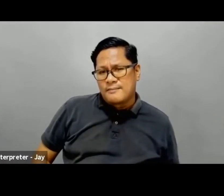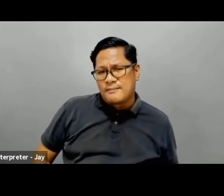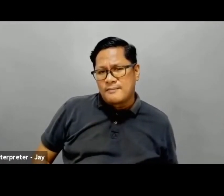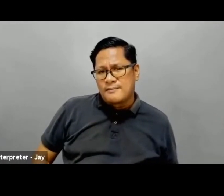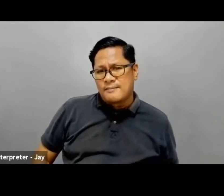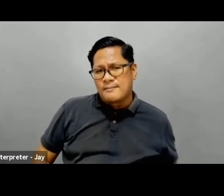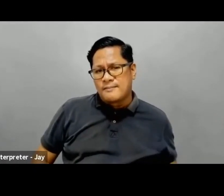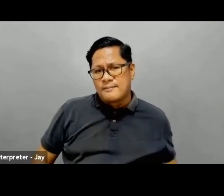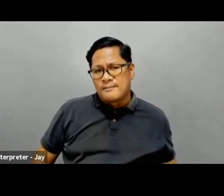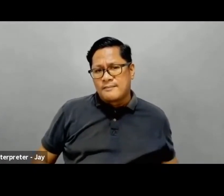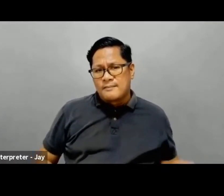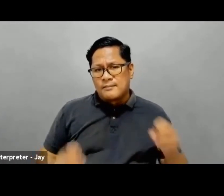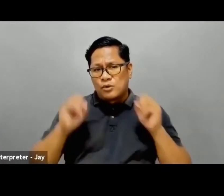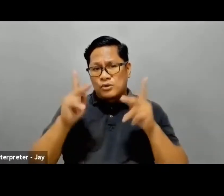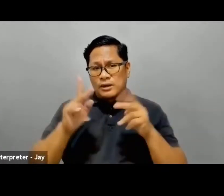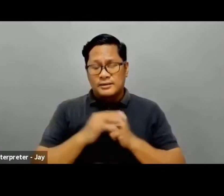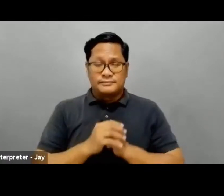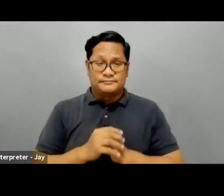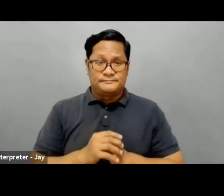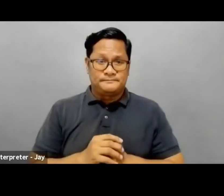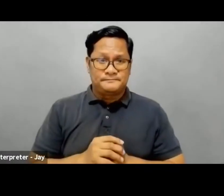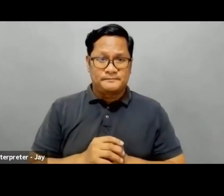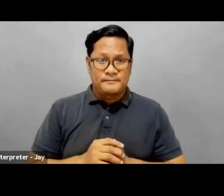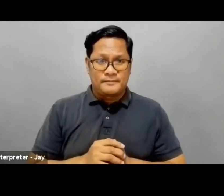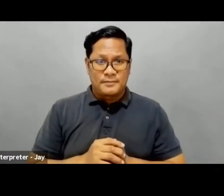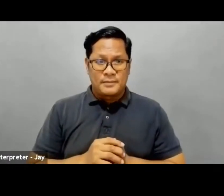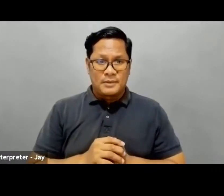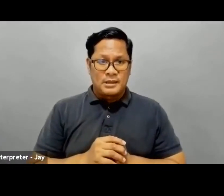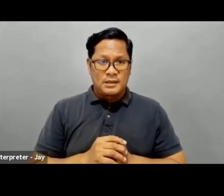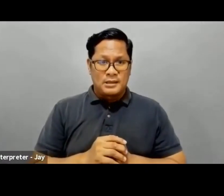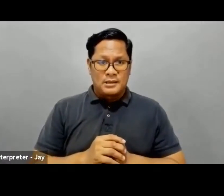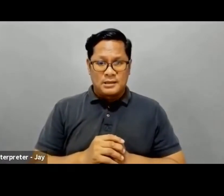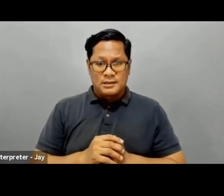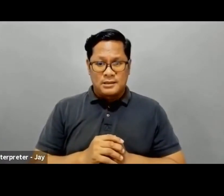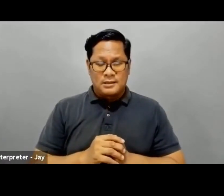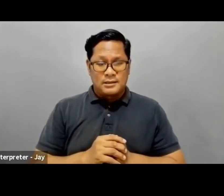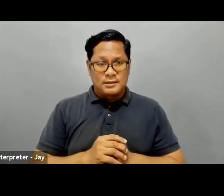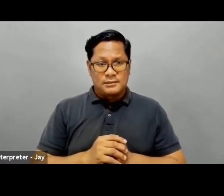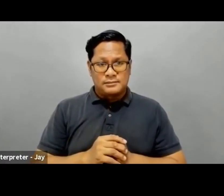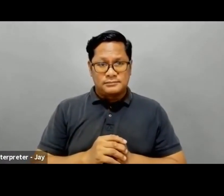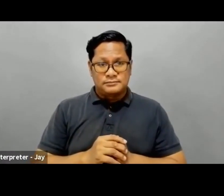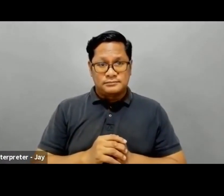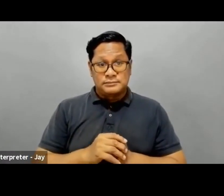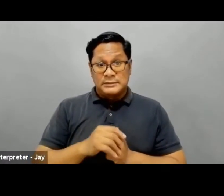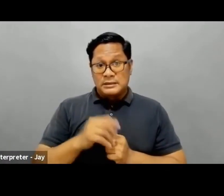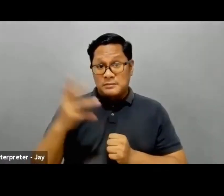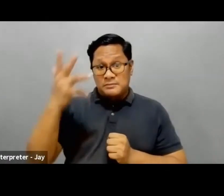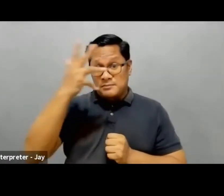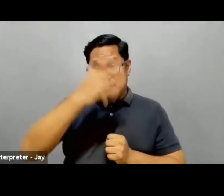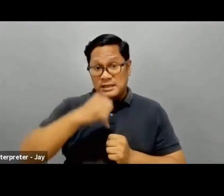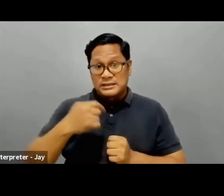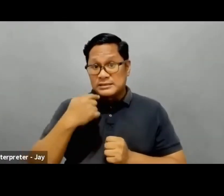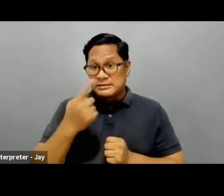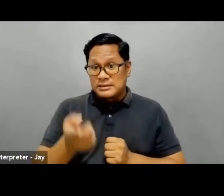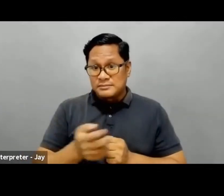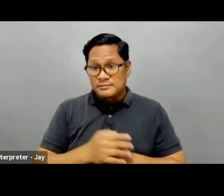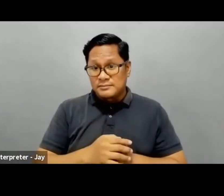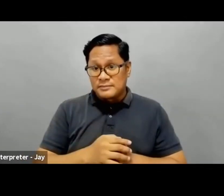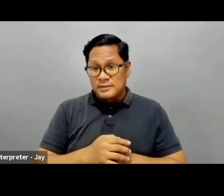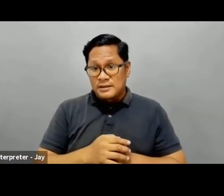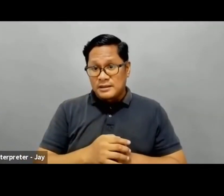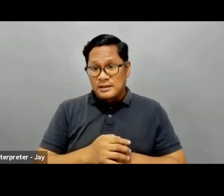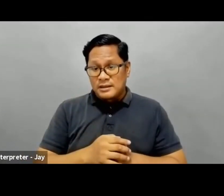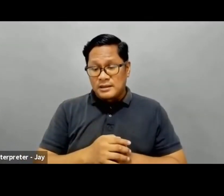Okay. Looking at the time again. No? Maganda yung pinasok ni Maripay FEE